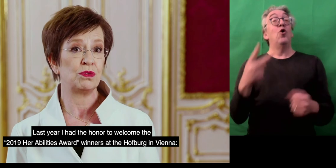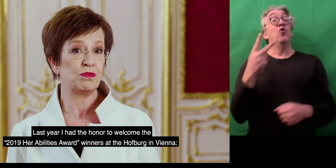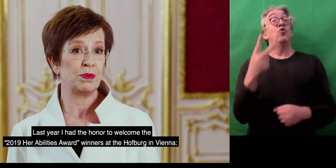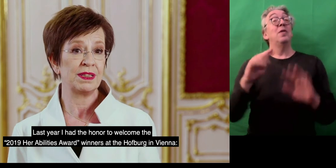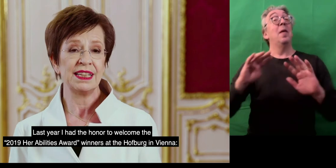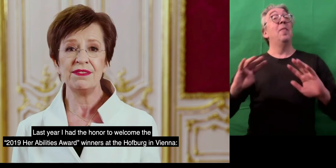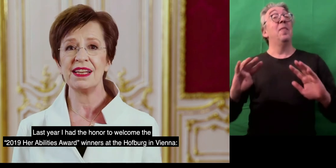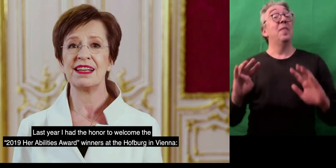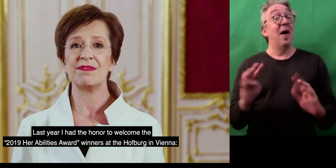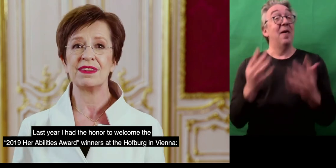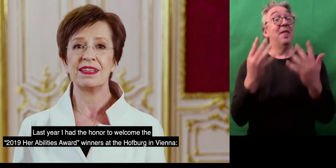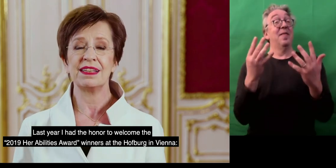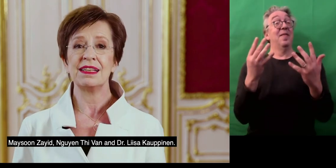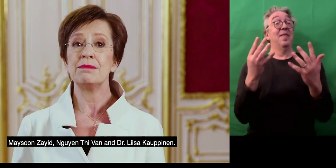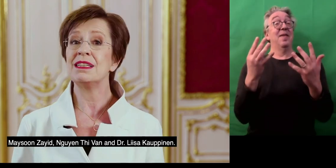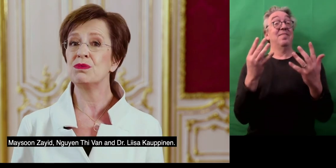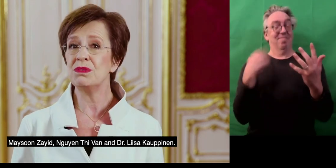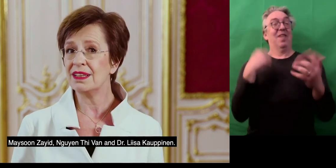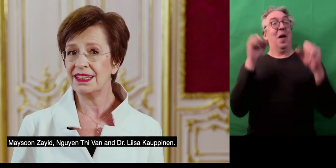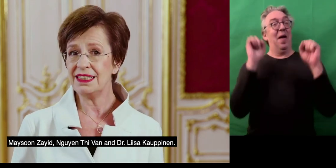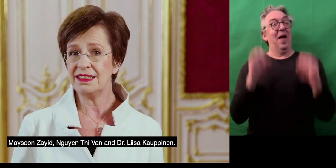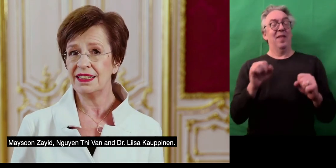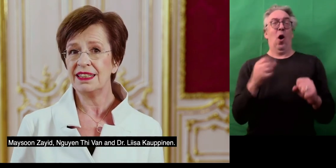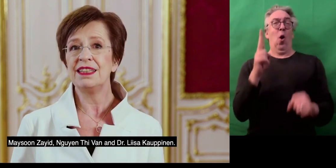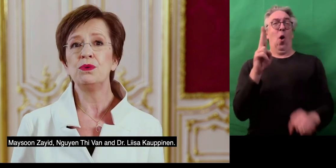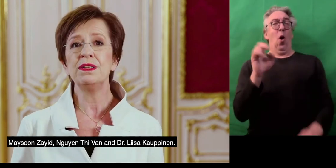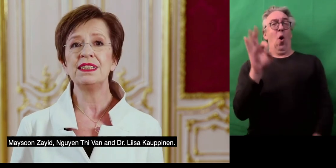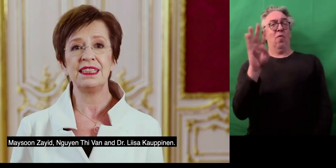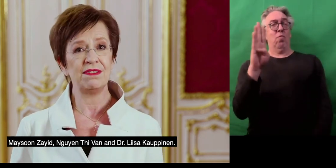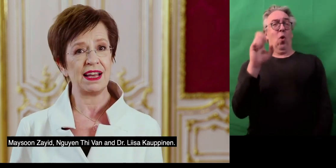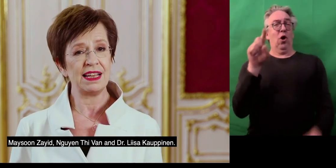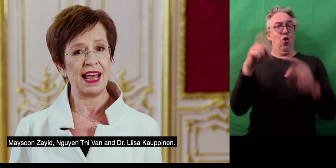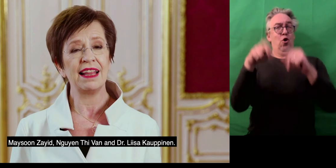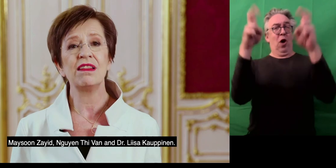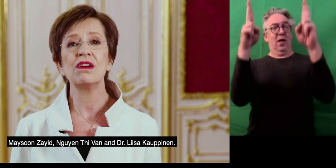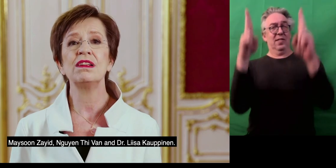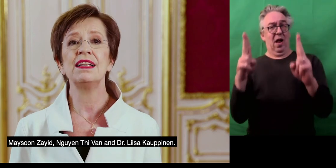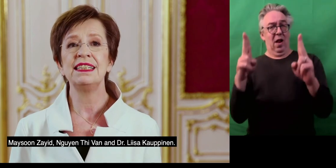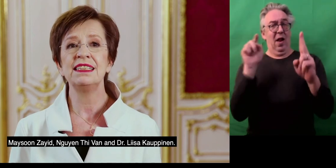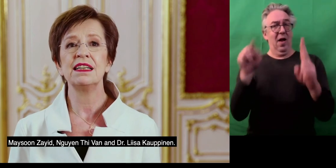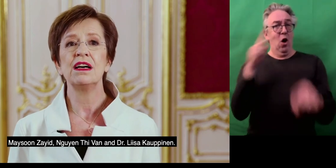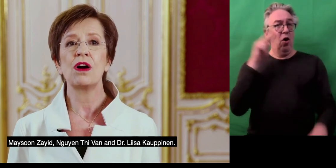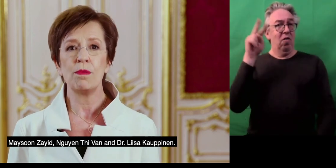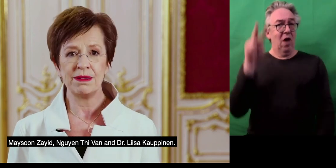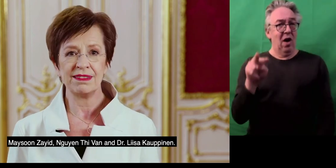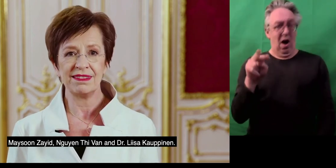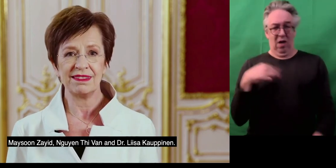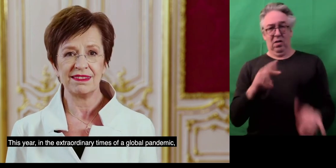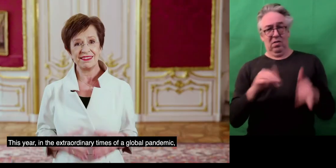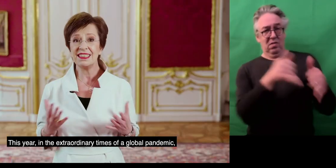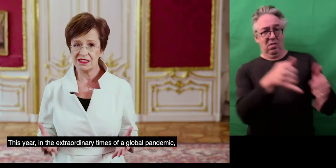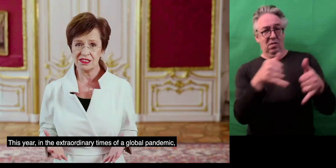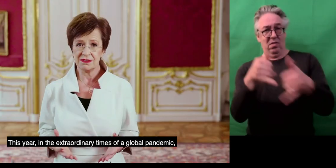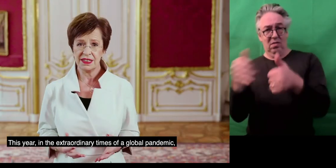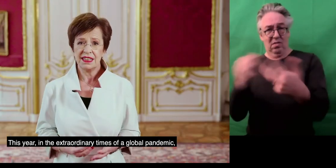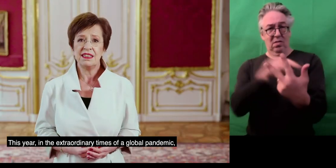the Hofburg in Vienna. Mezun Said, Nguyen Thi Van, and Dr. Lisa Kopinen.